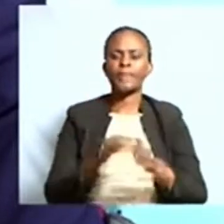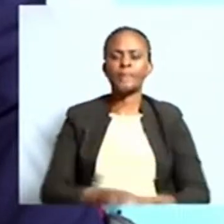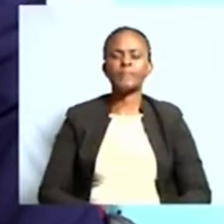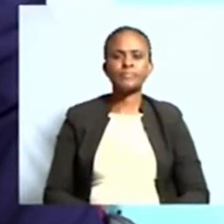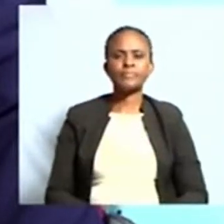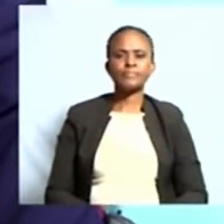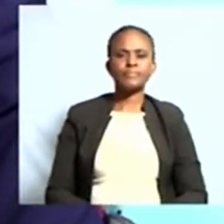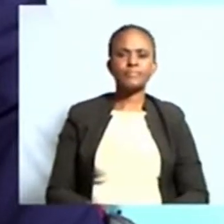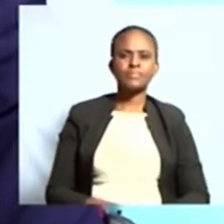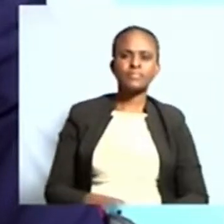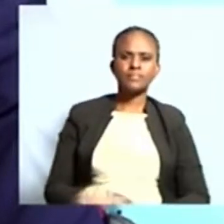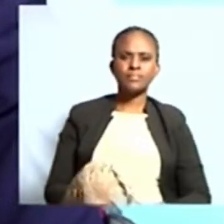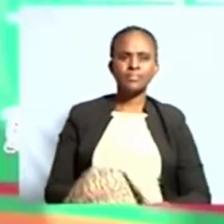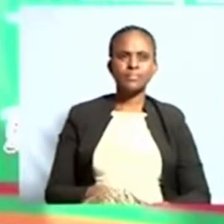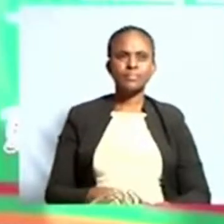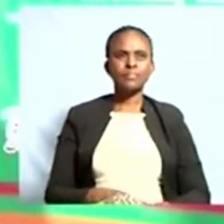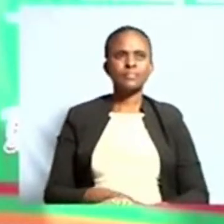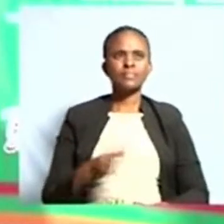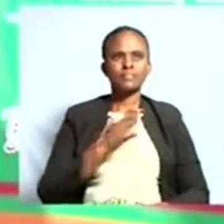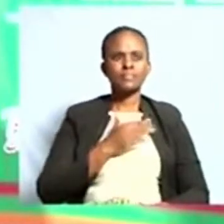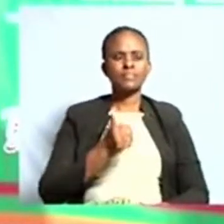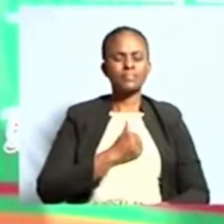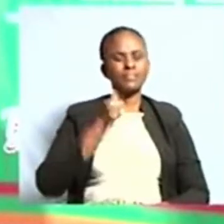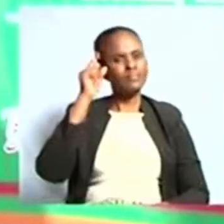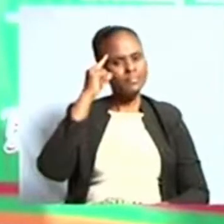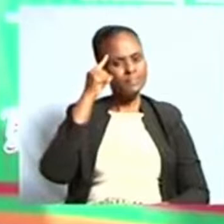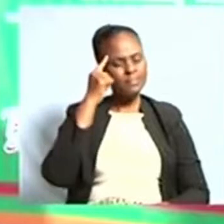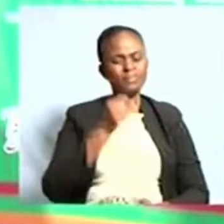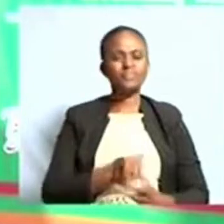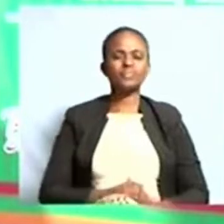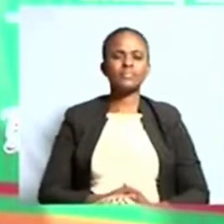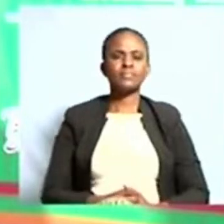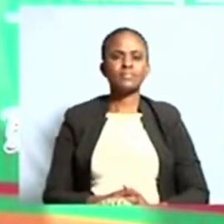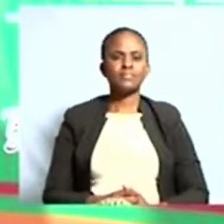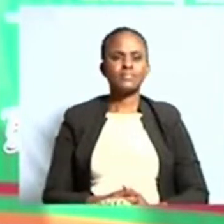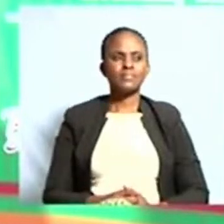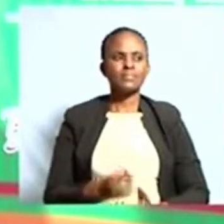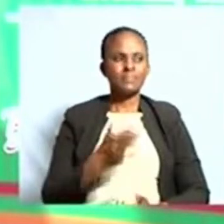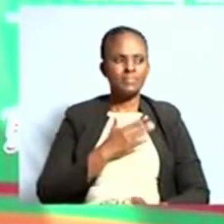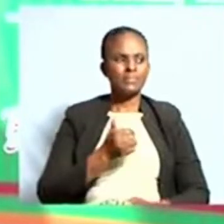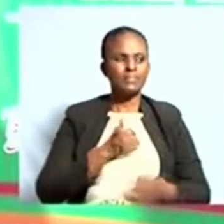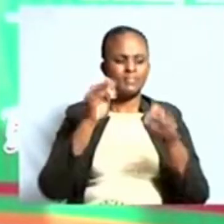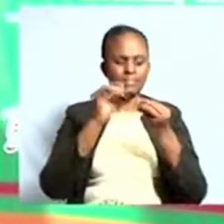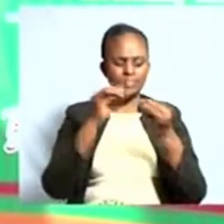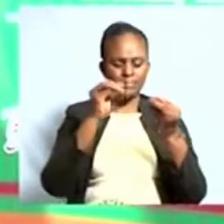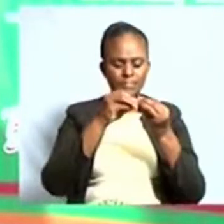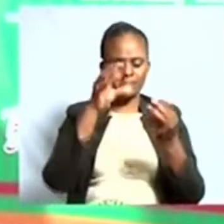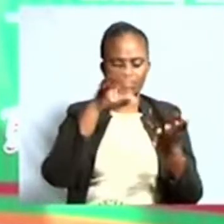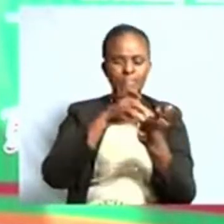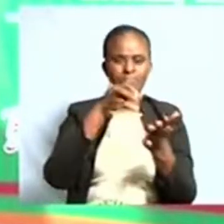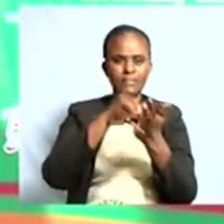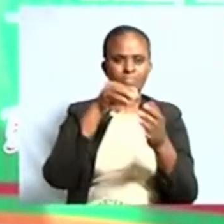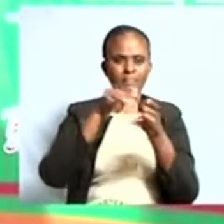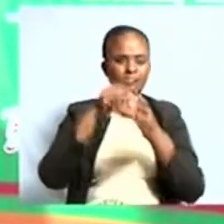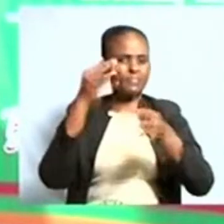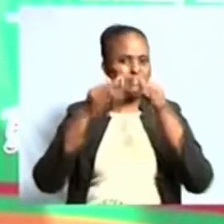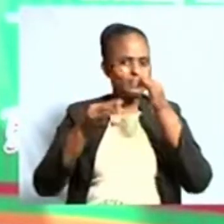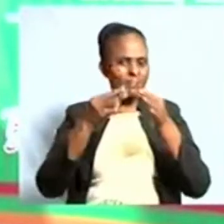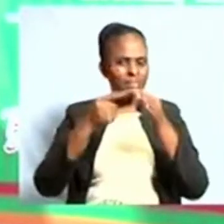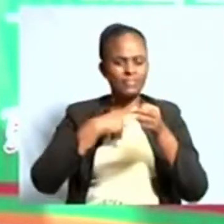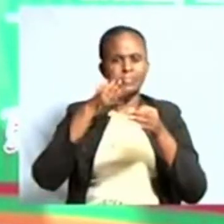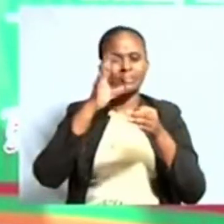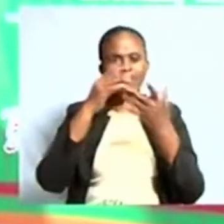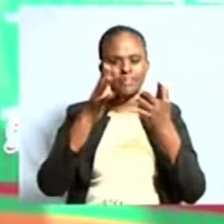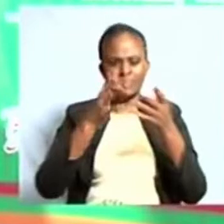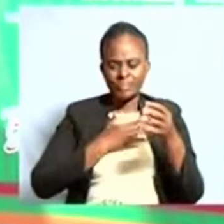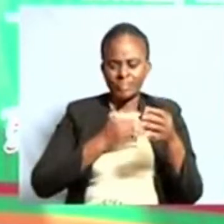On my own behalf, I think I've taken a lot of cases to court. I've even lost